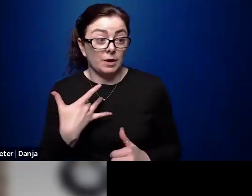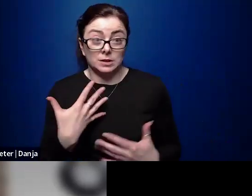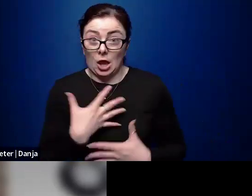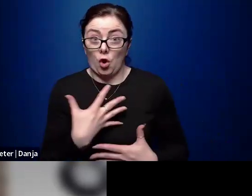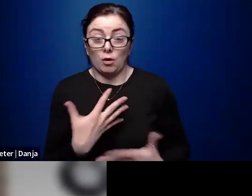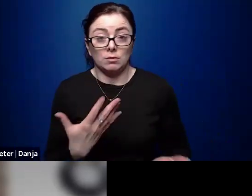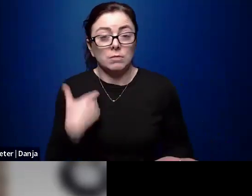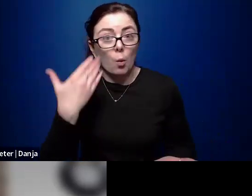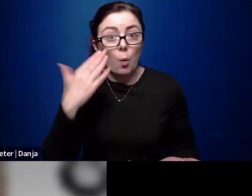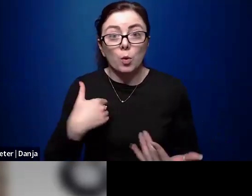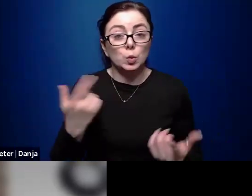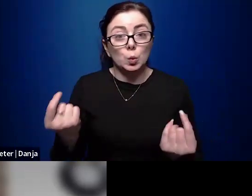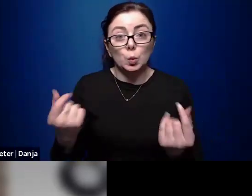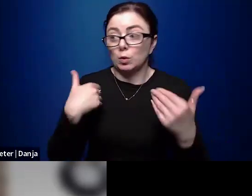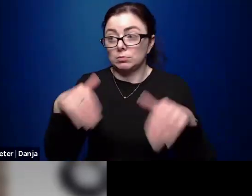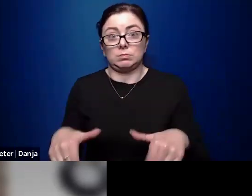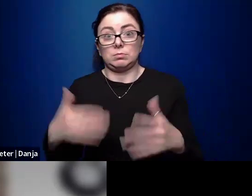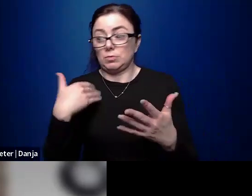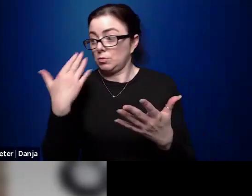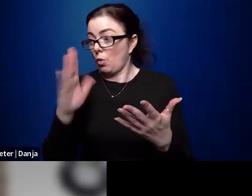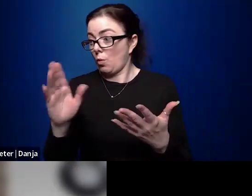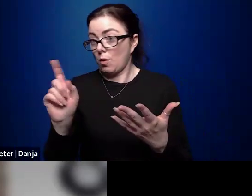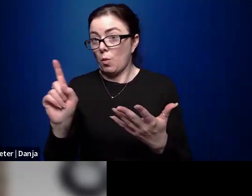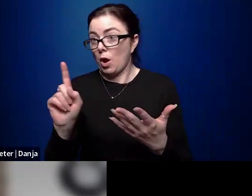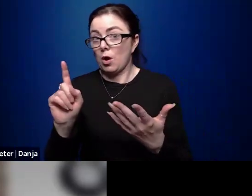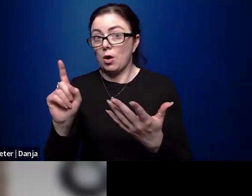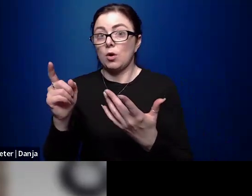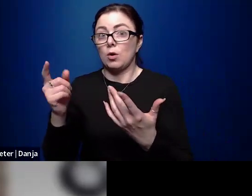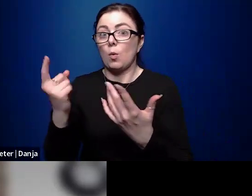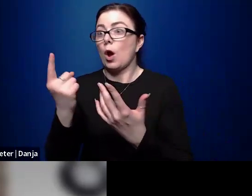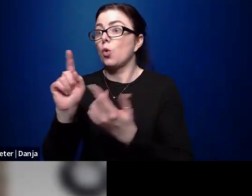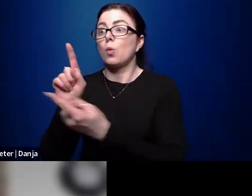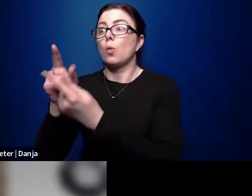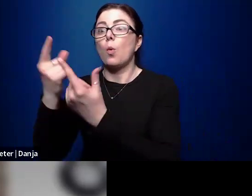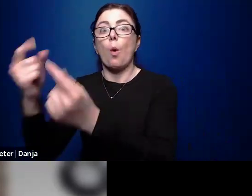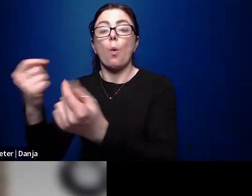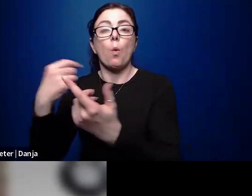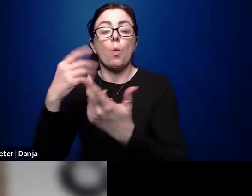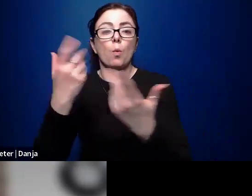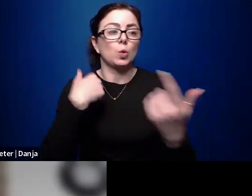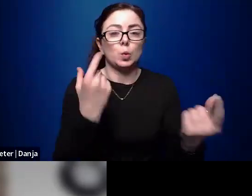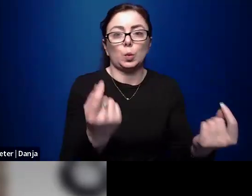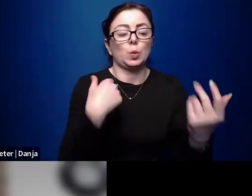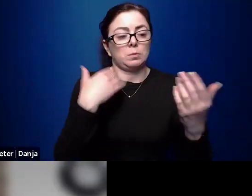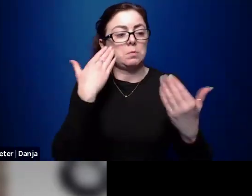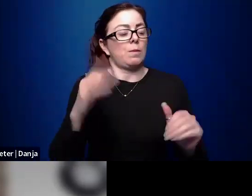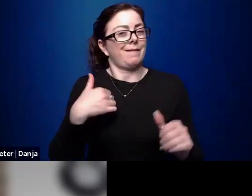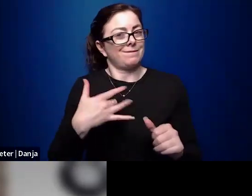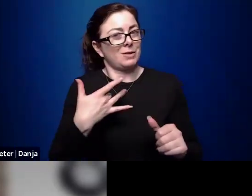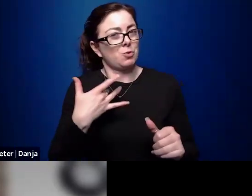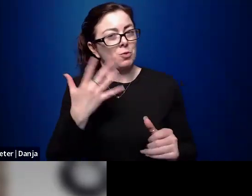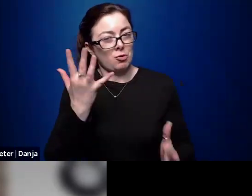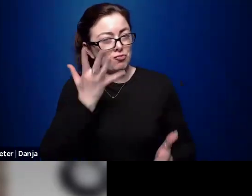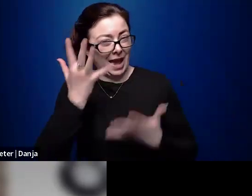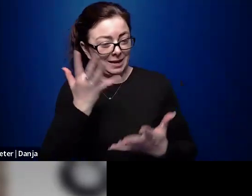what to do, where to go. I feel shame because my